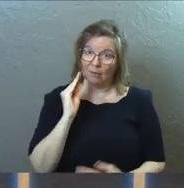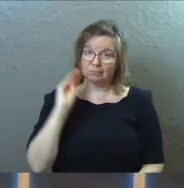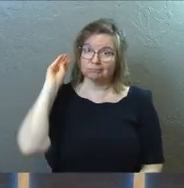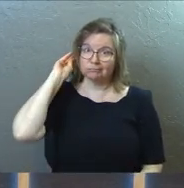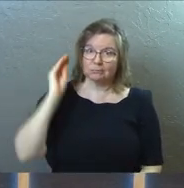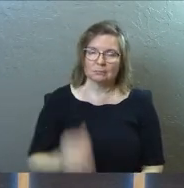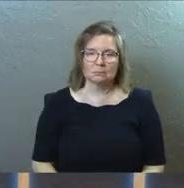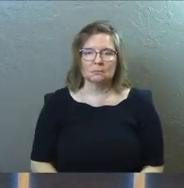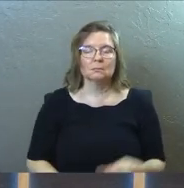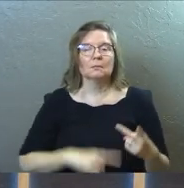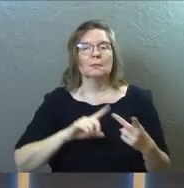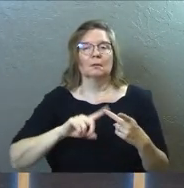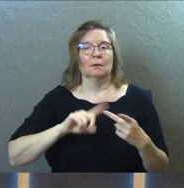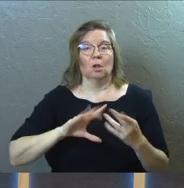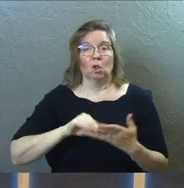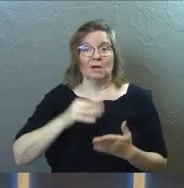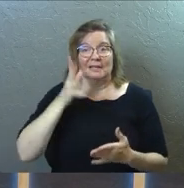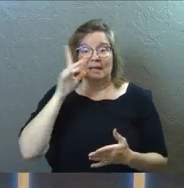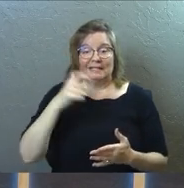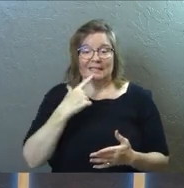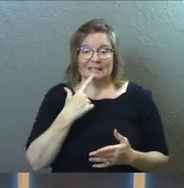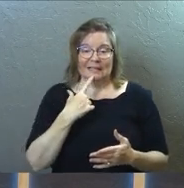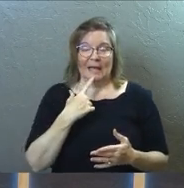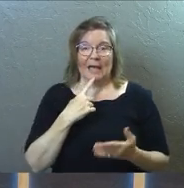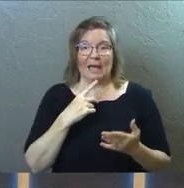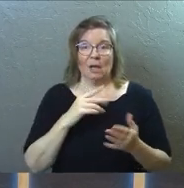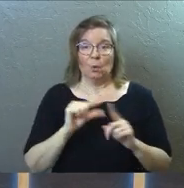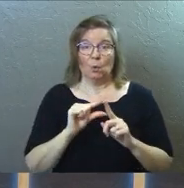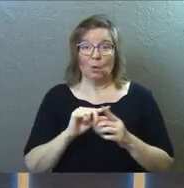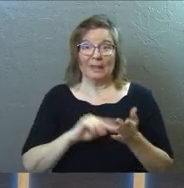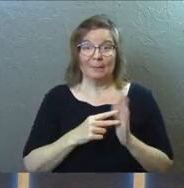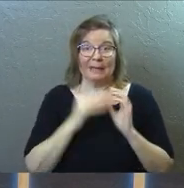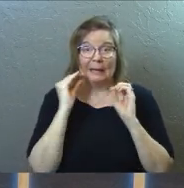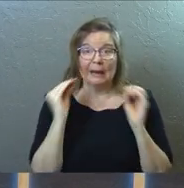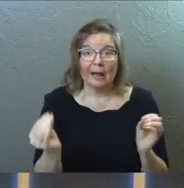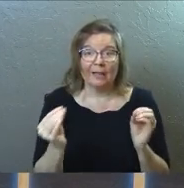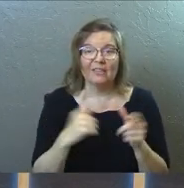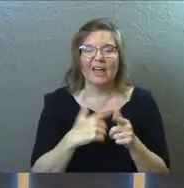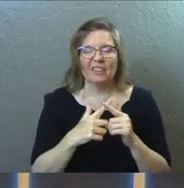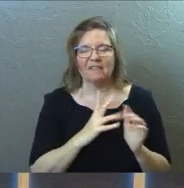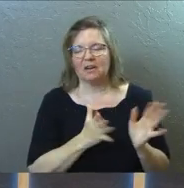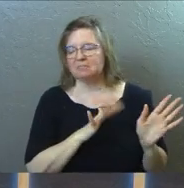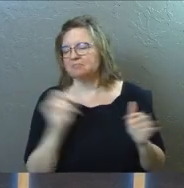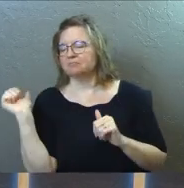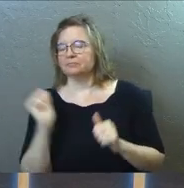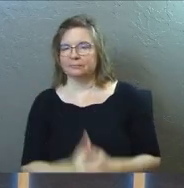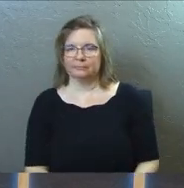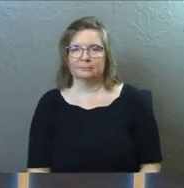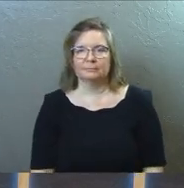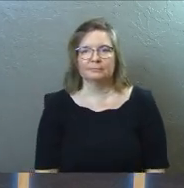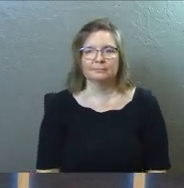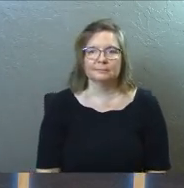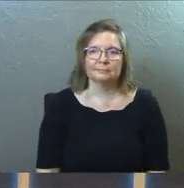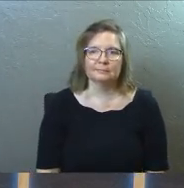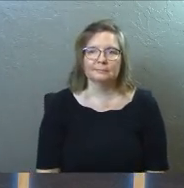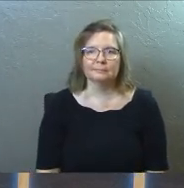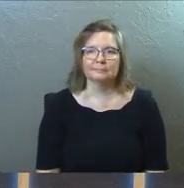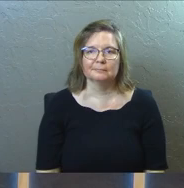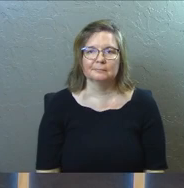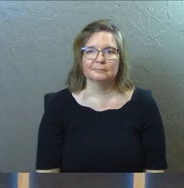He's learned dad needs you to say meaningless words out loud, and then dad will leave you alone and go away.